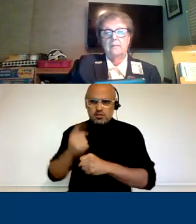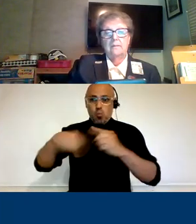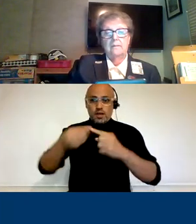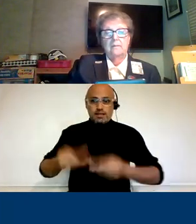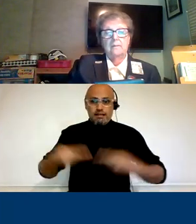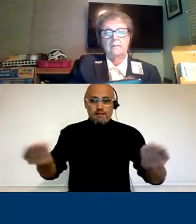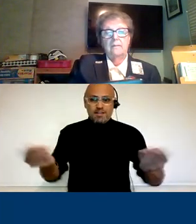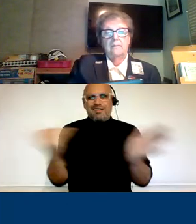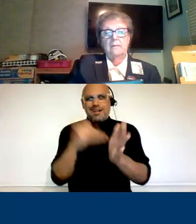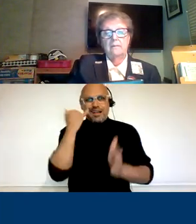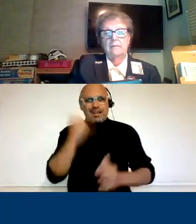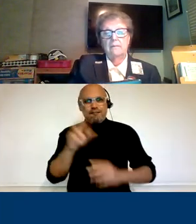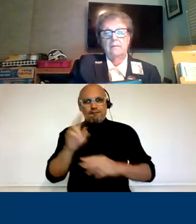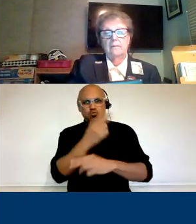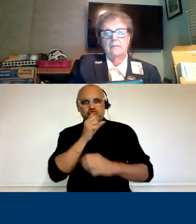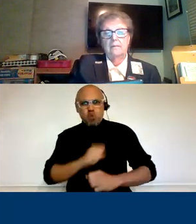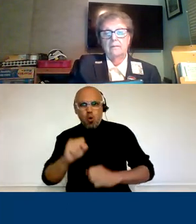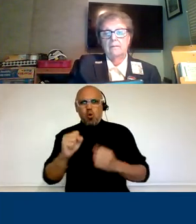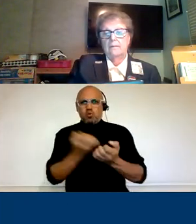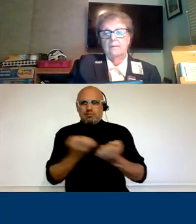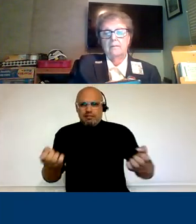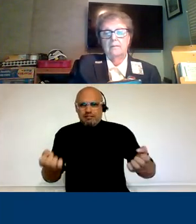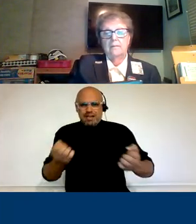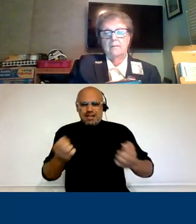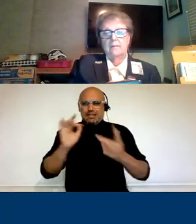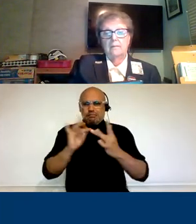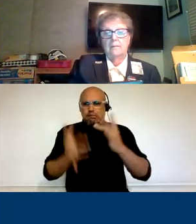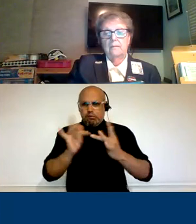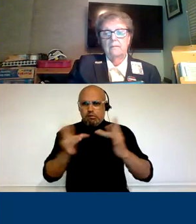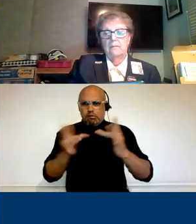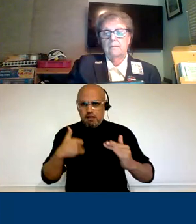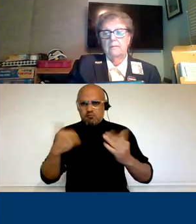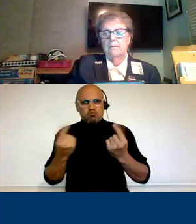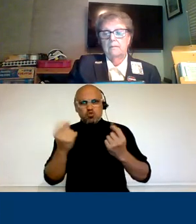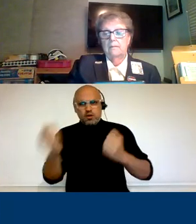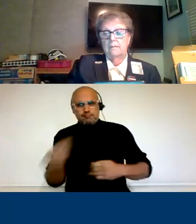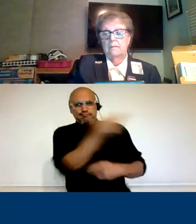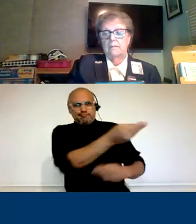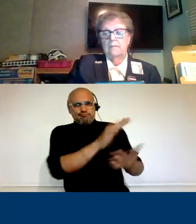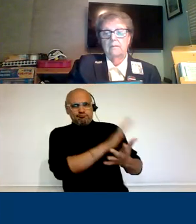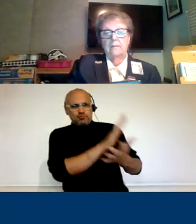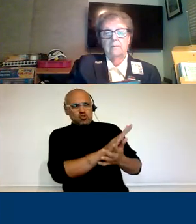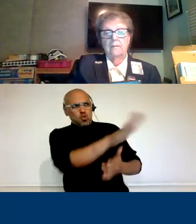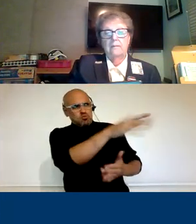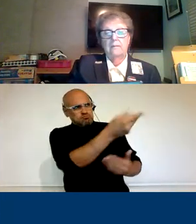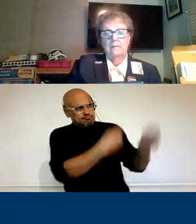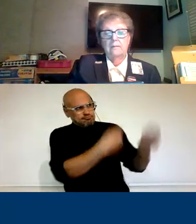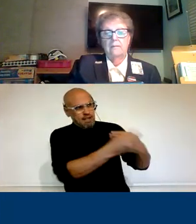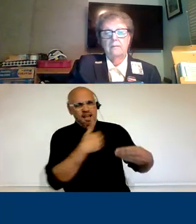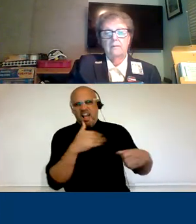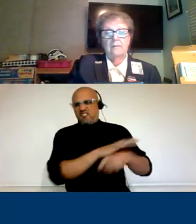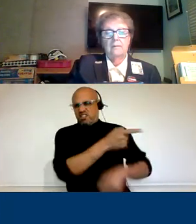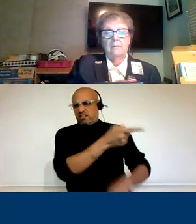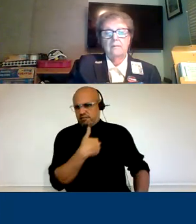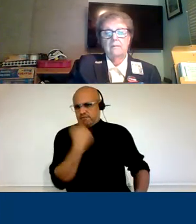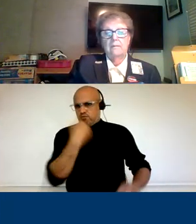old device that you're using and have connectivity problem with that device, you can return it to the school, and the schools have enough devices to replace those devices with the